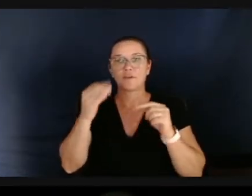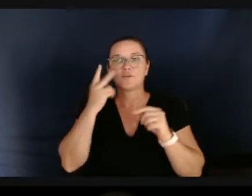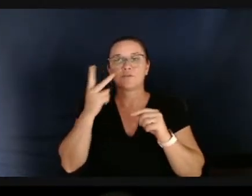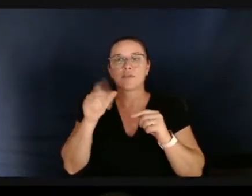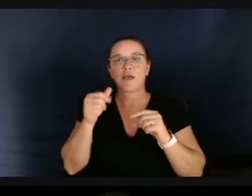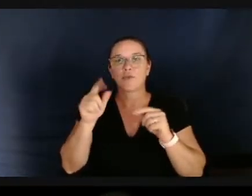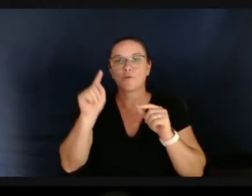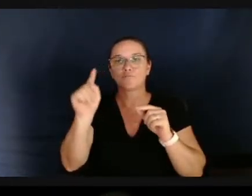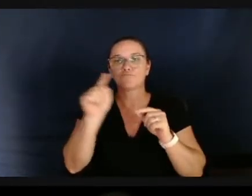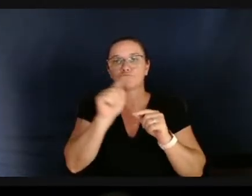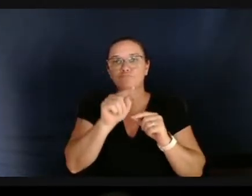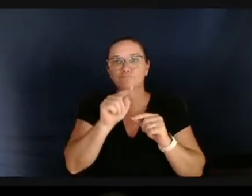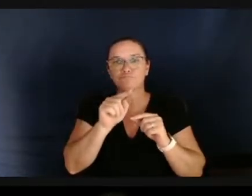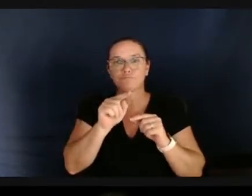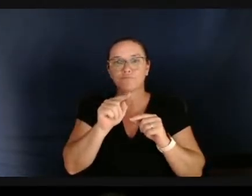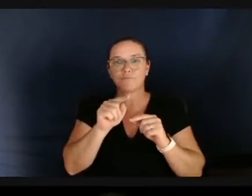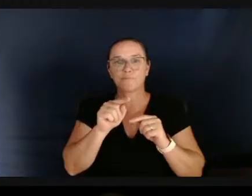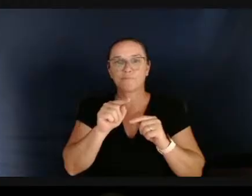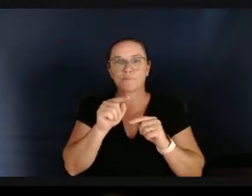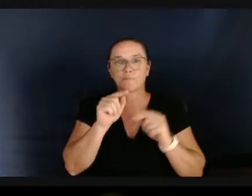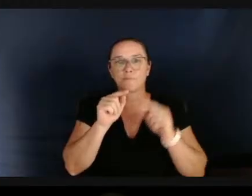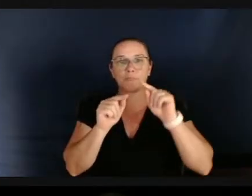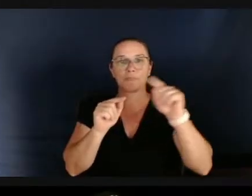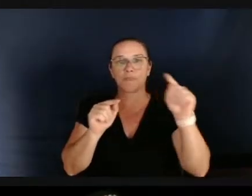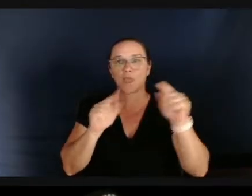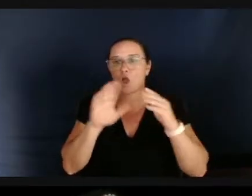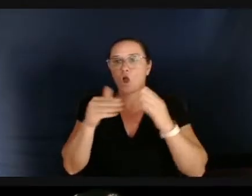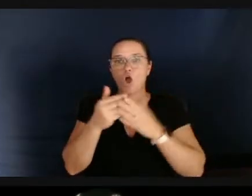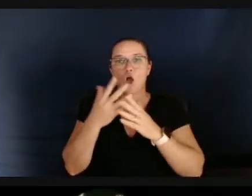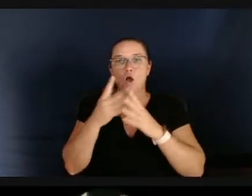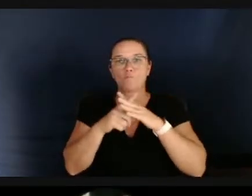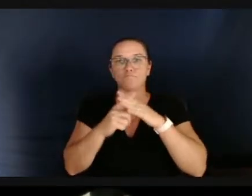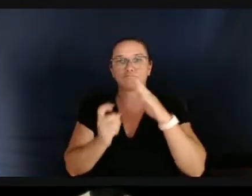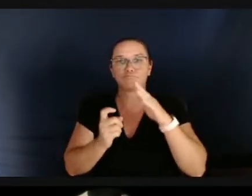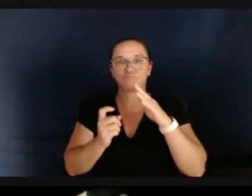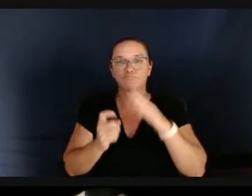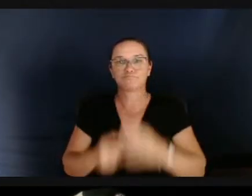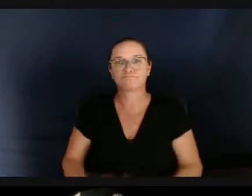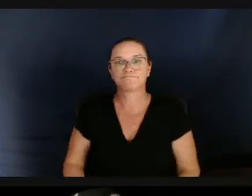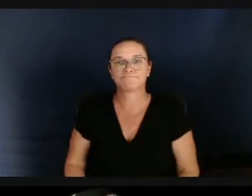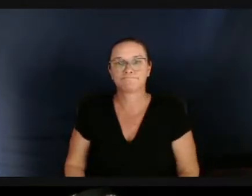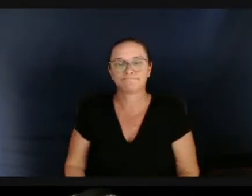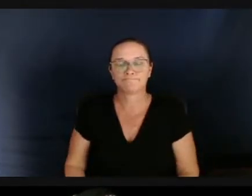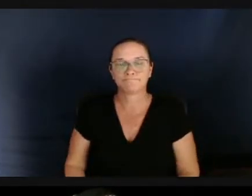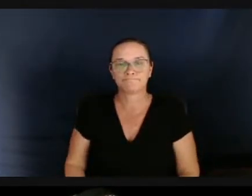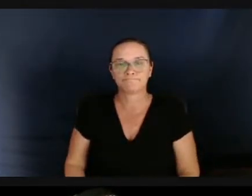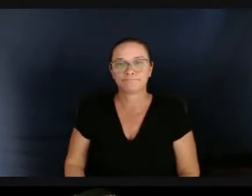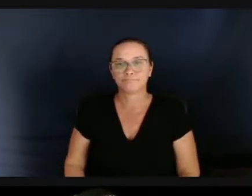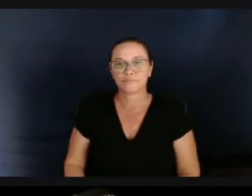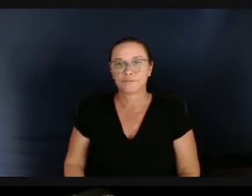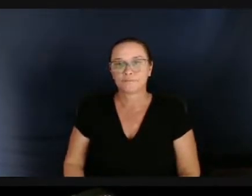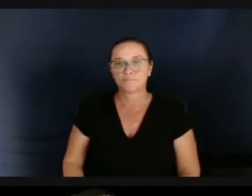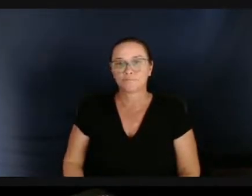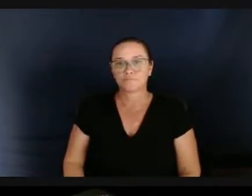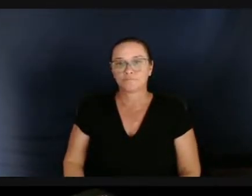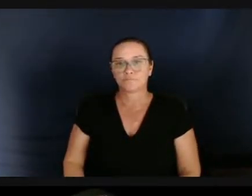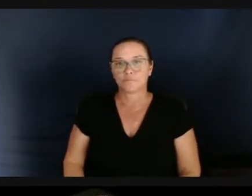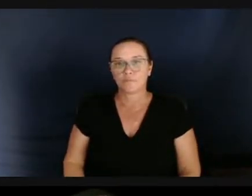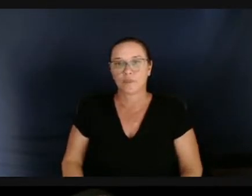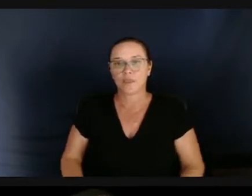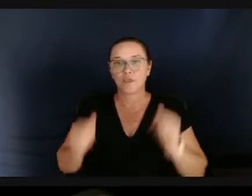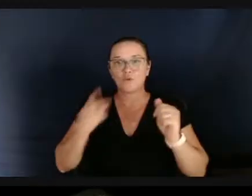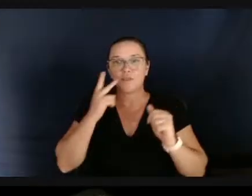there, these have all disappeared as well. Even those ones are disappearing. And this one right here, you can